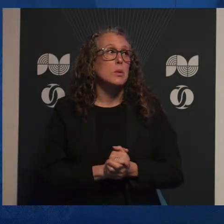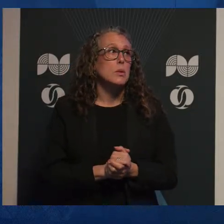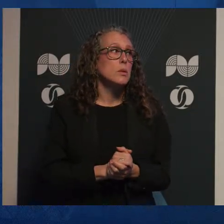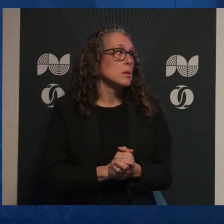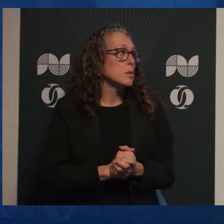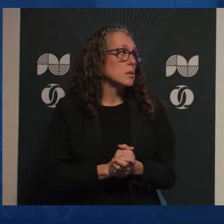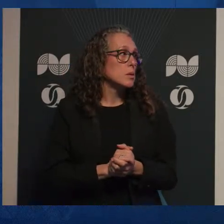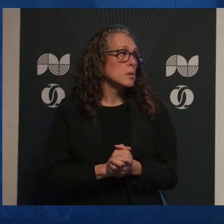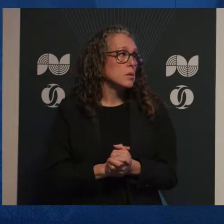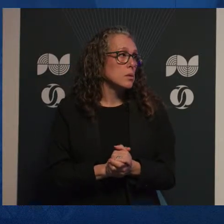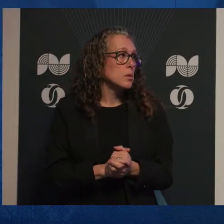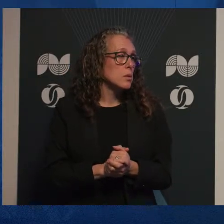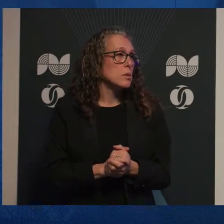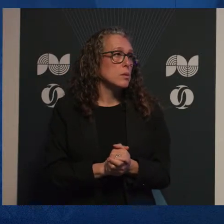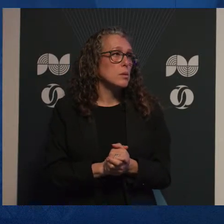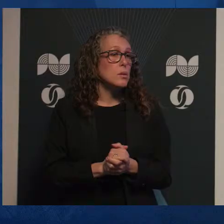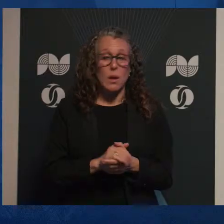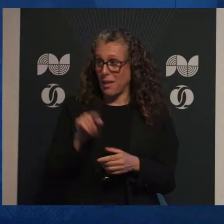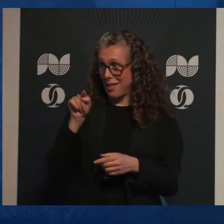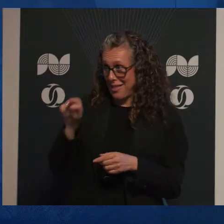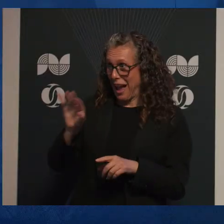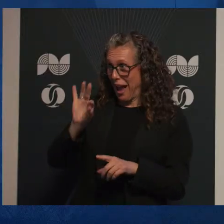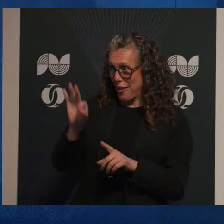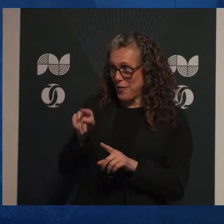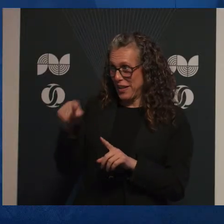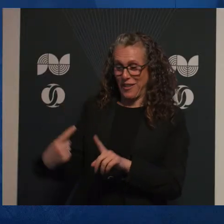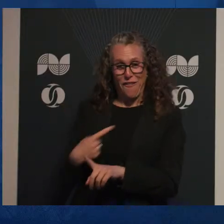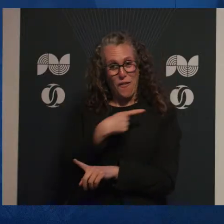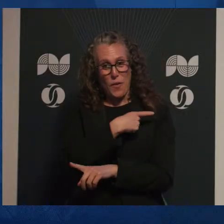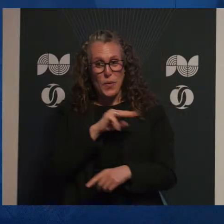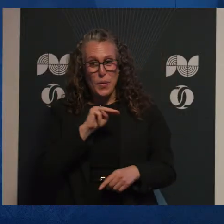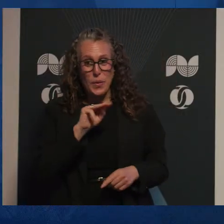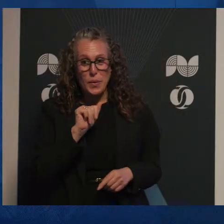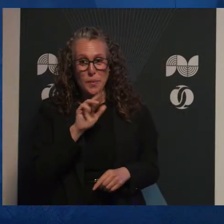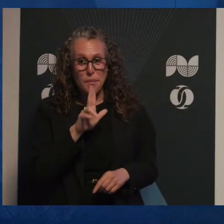Mark, I think that's for you first of all, no?